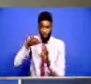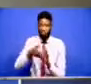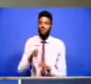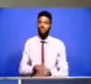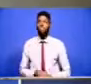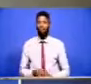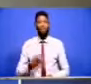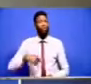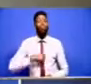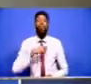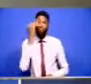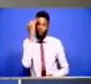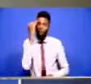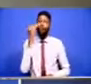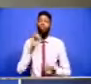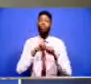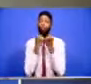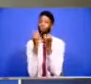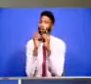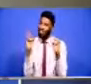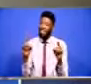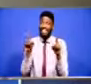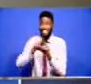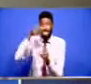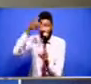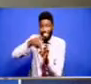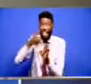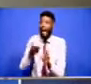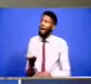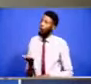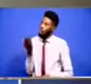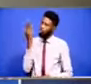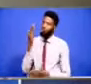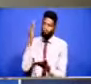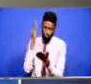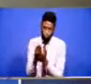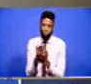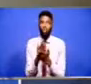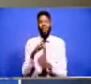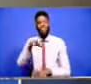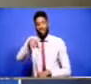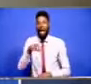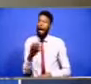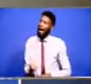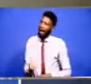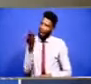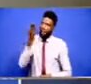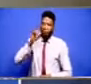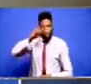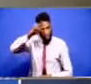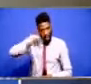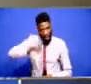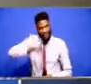distance na diesel vile imepanda, abiria wa kawaida atakuwa naumia sababu fare lazima ipande.